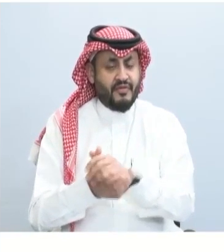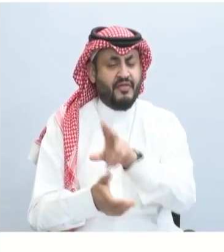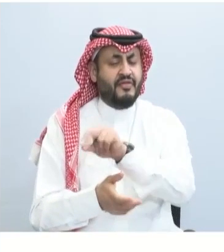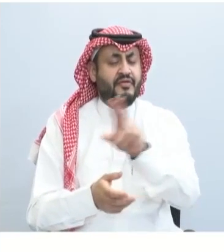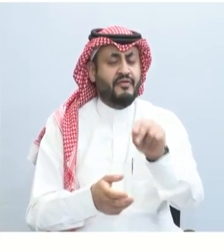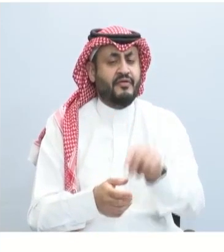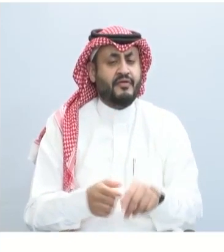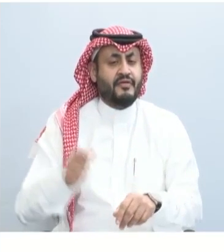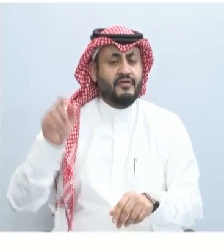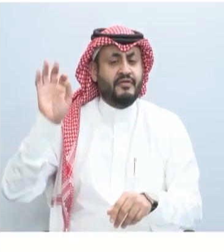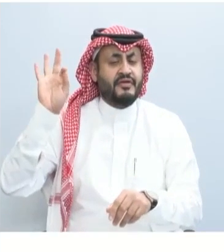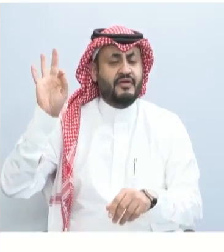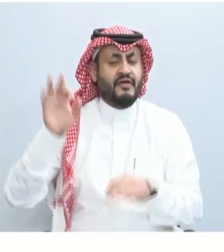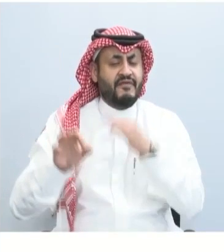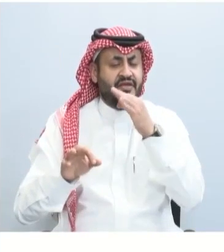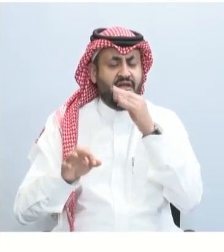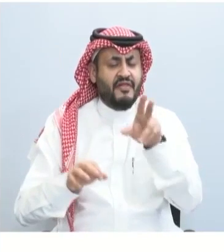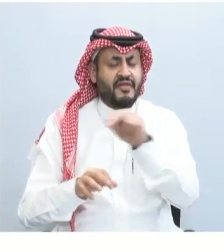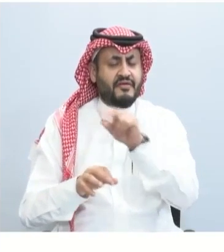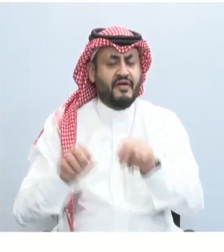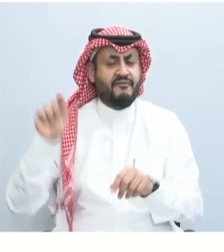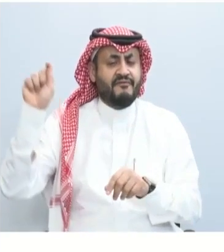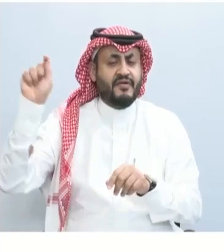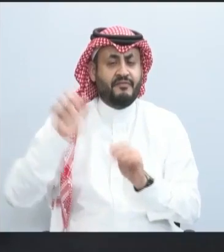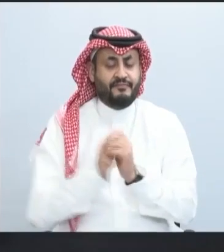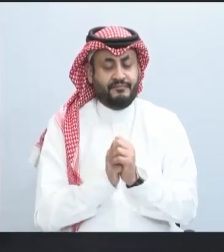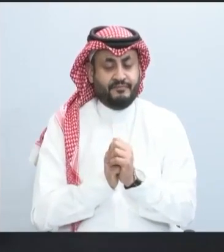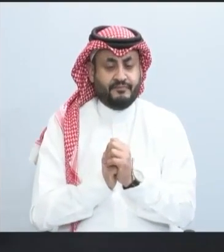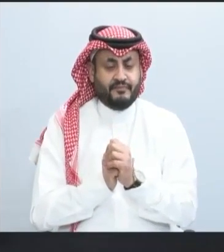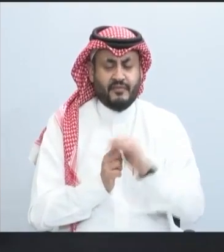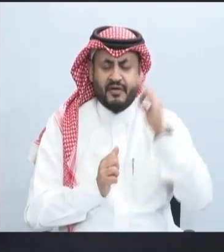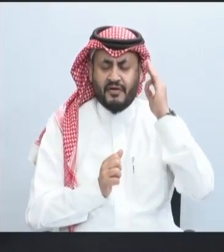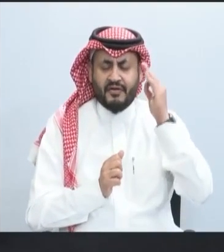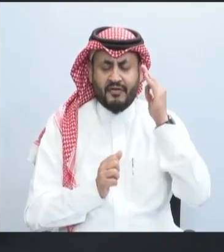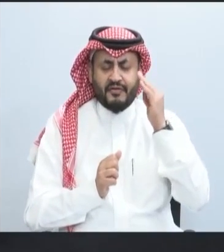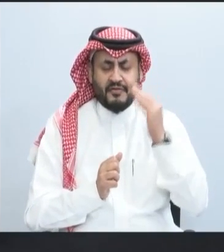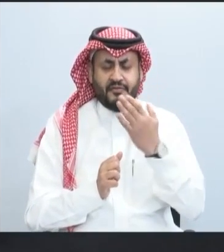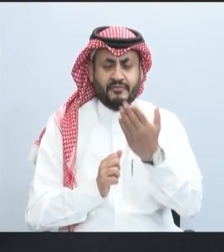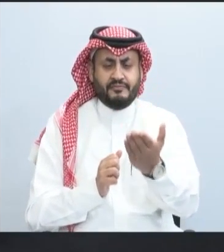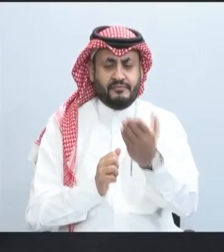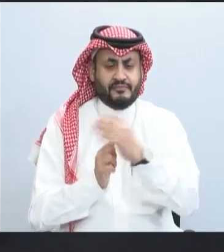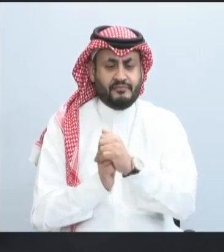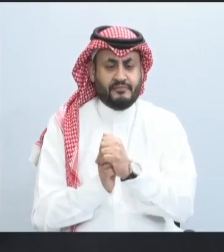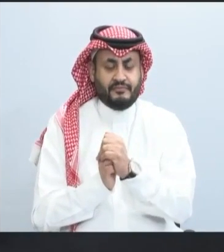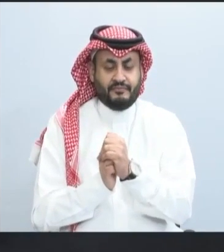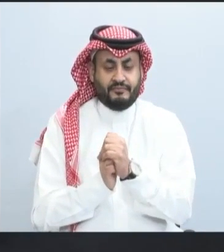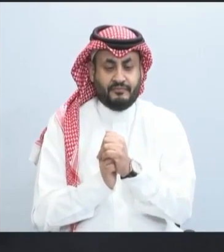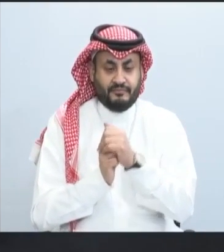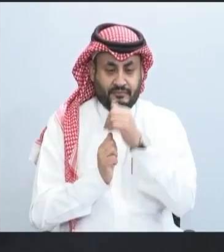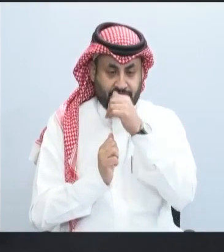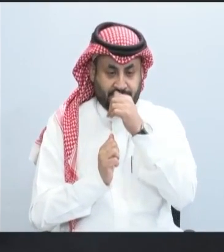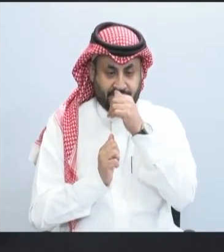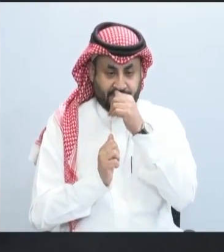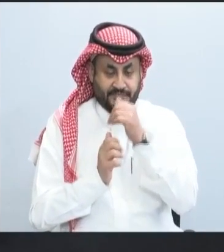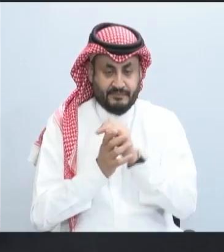but they share the same sound. So let's listen first to the words that you are about to listen